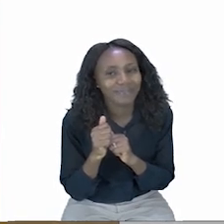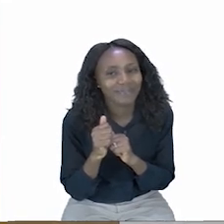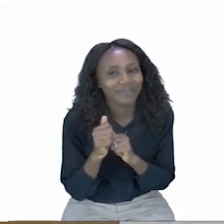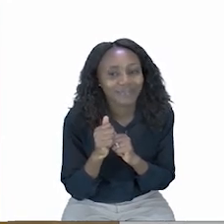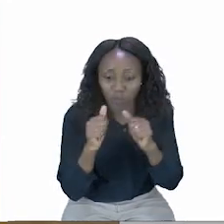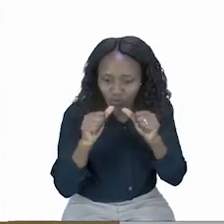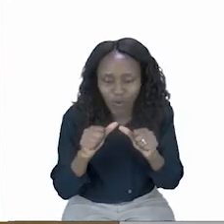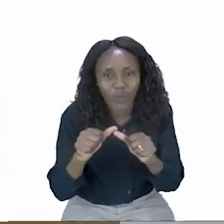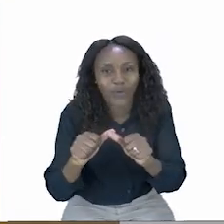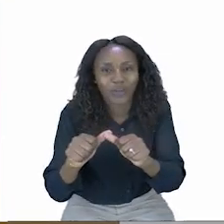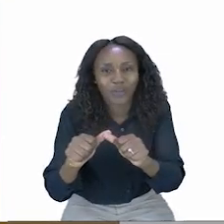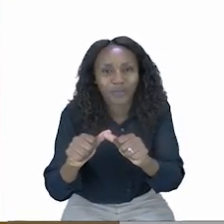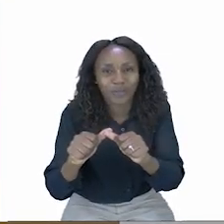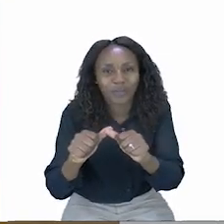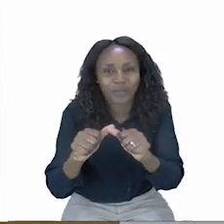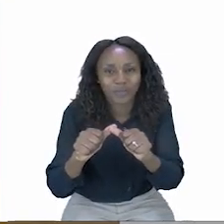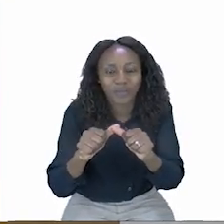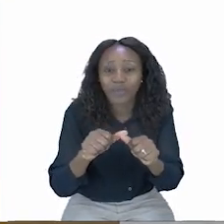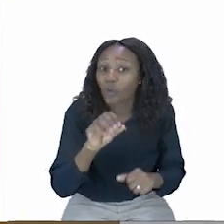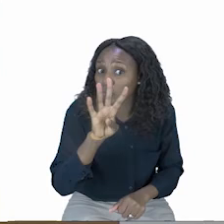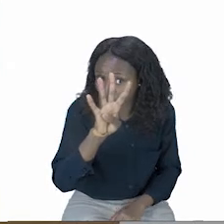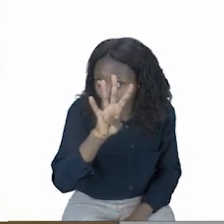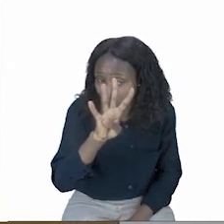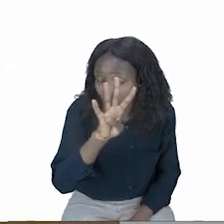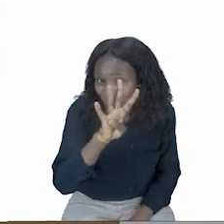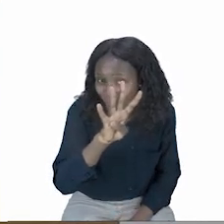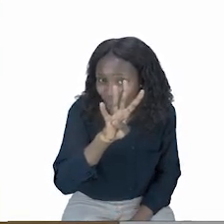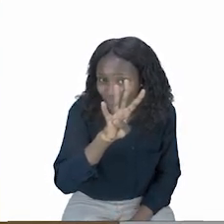Let's move on. We have 4,